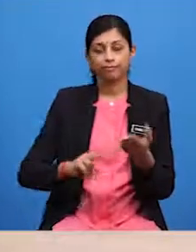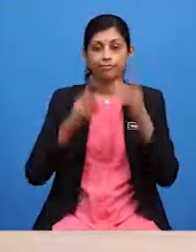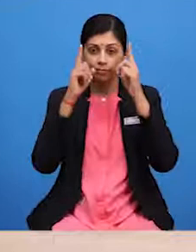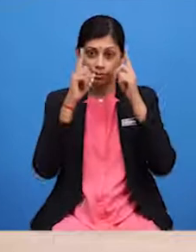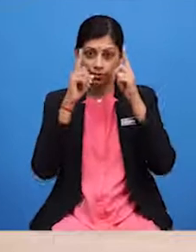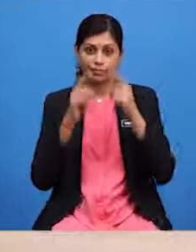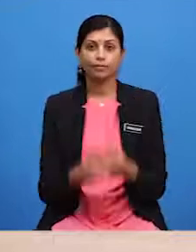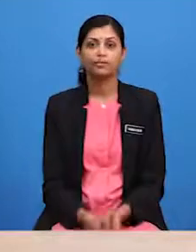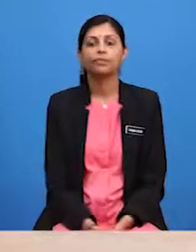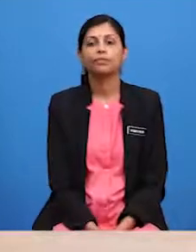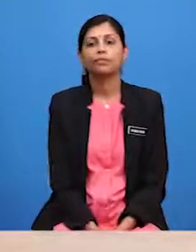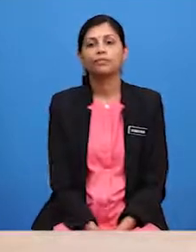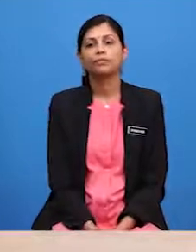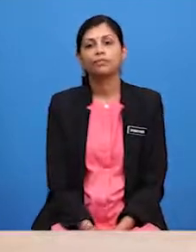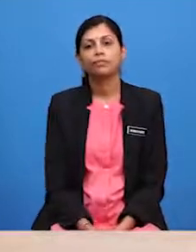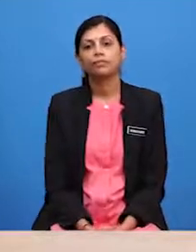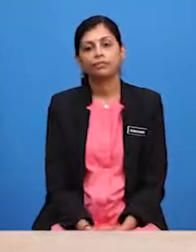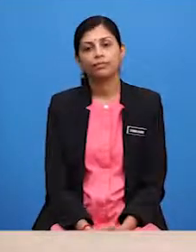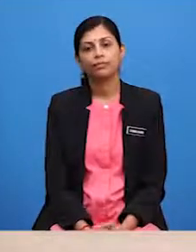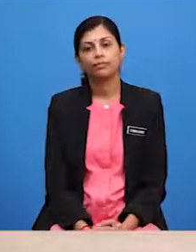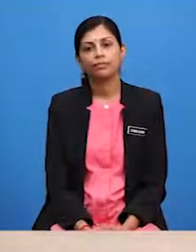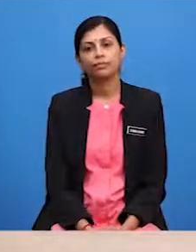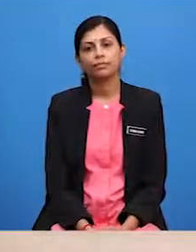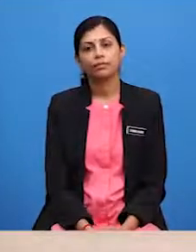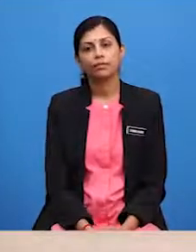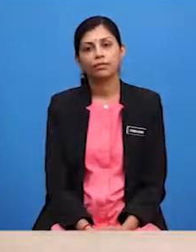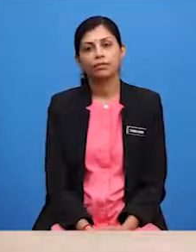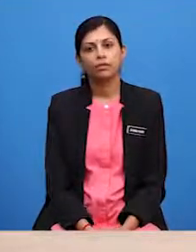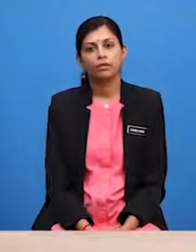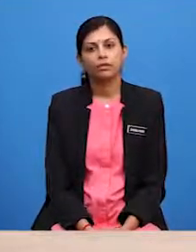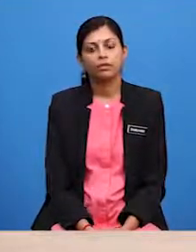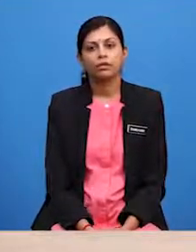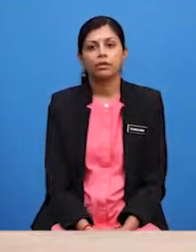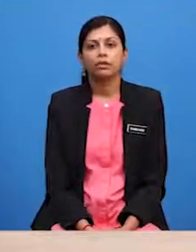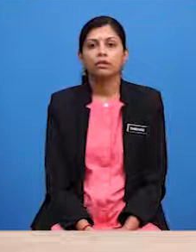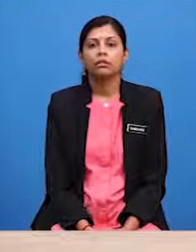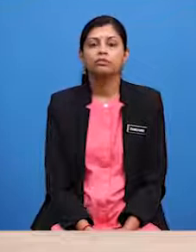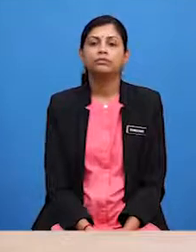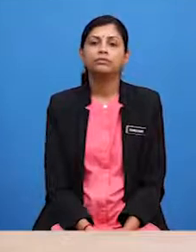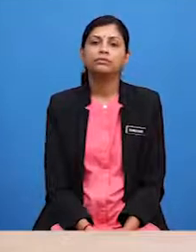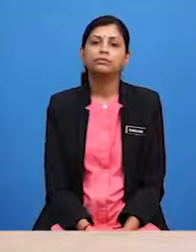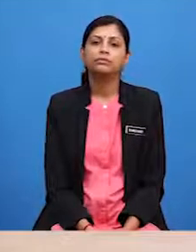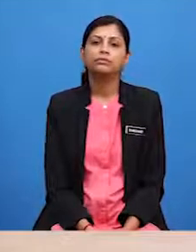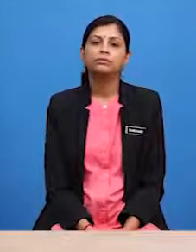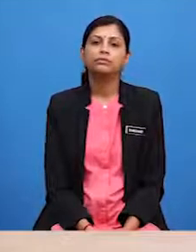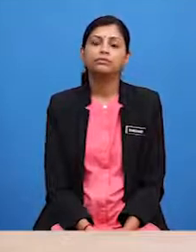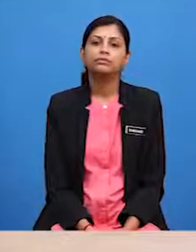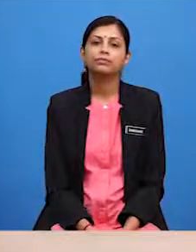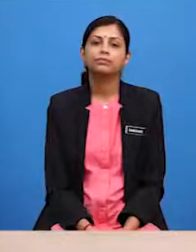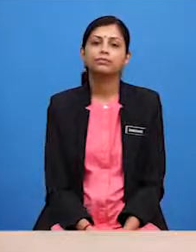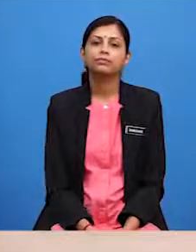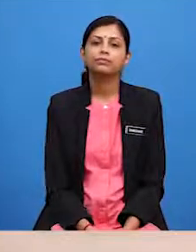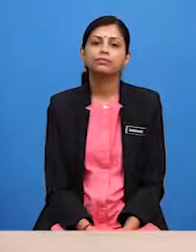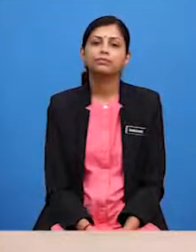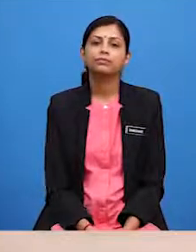in Australia. It is at its hottest between 1 p.m. and 5 p.m. So, make sure